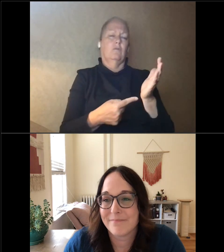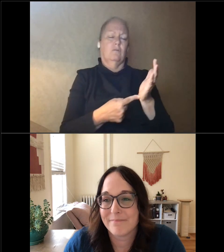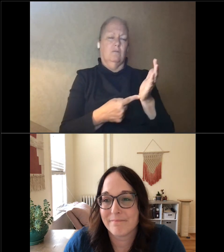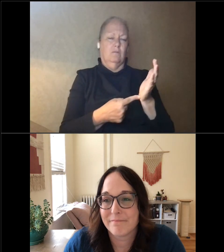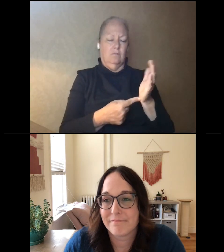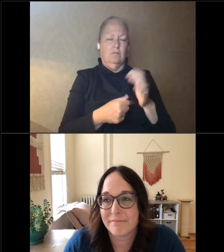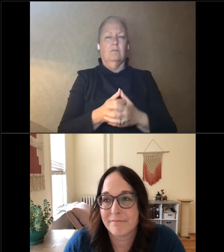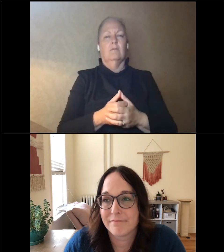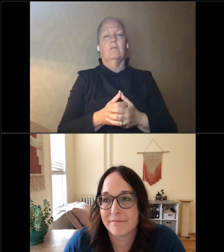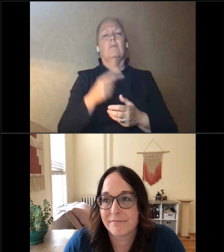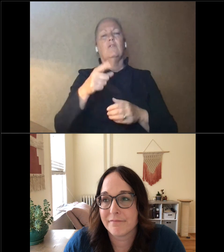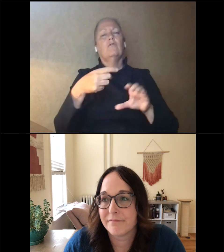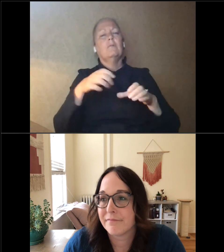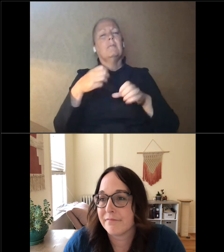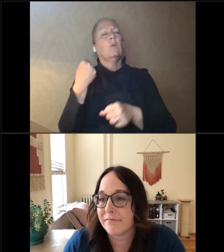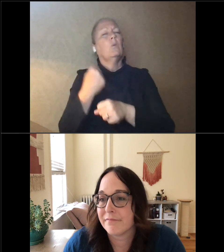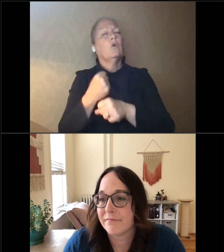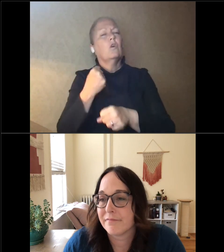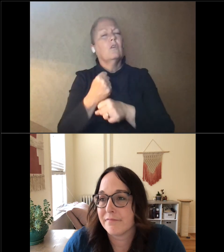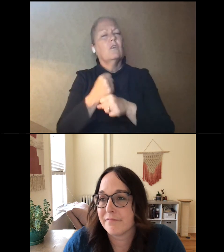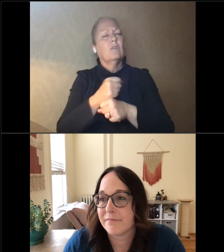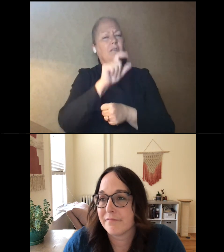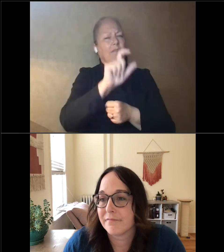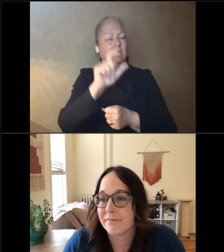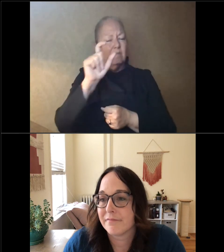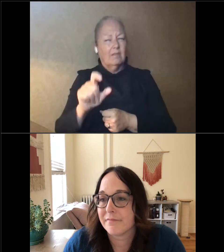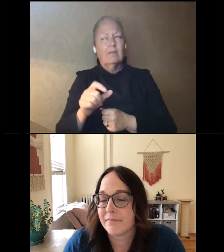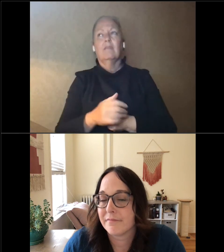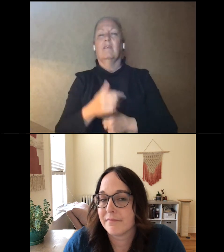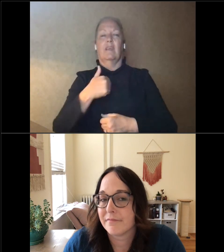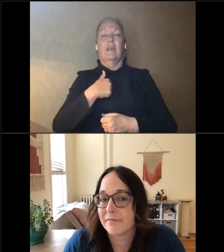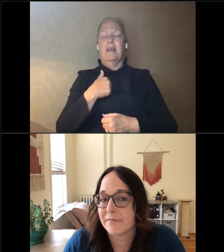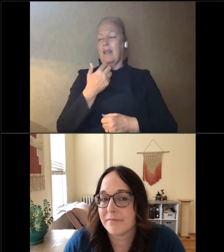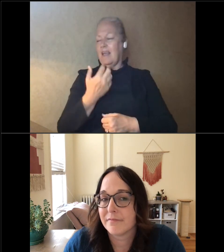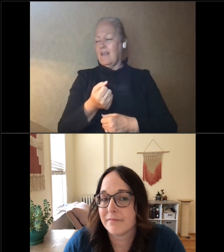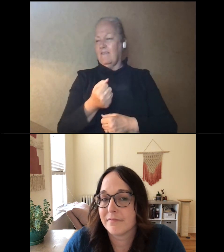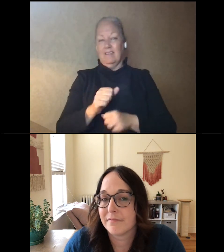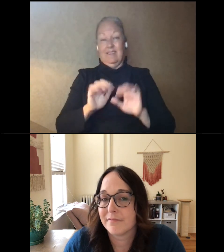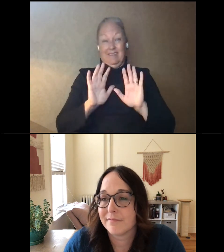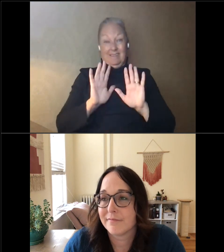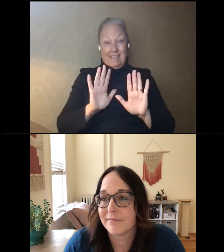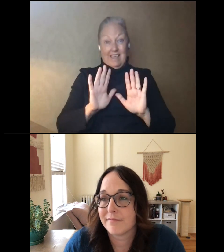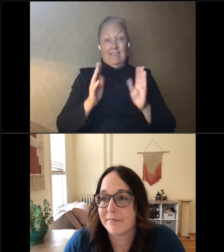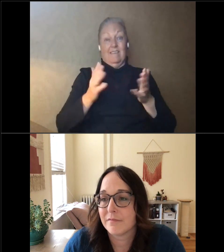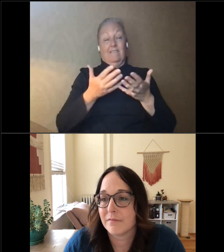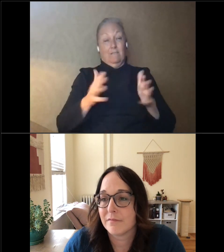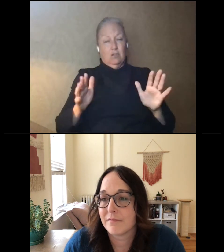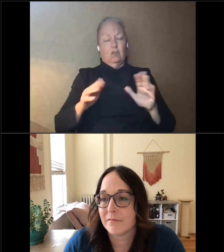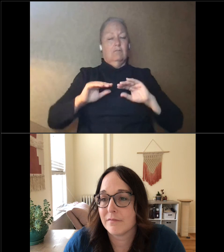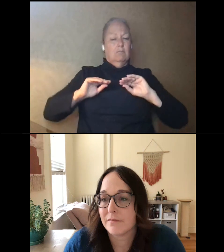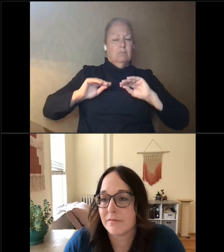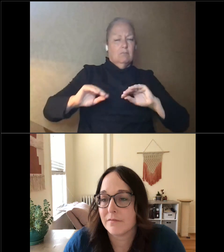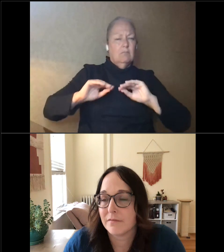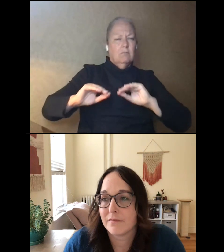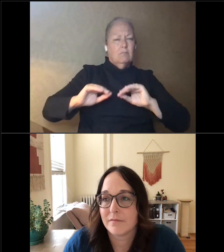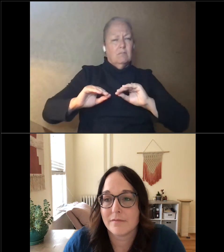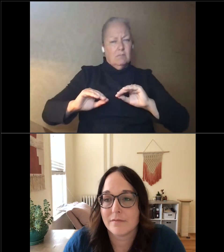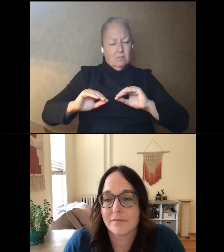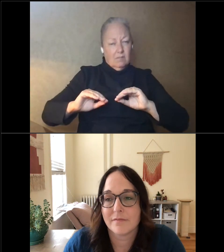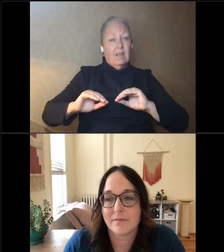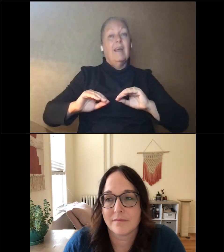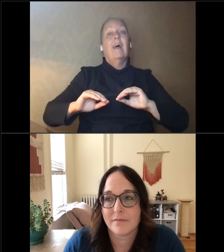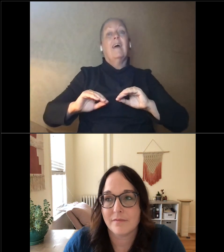Rehabilitation workforce. So we have less than 10 trained rehabilitation professionals for a population of 1 million in